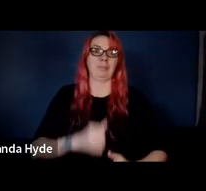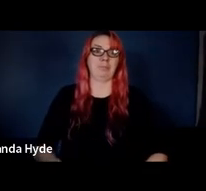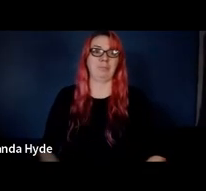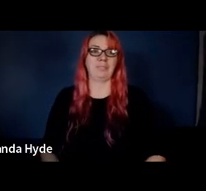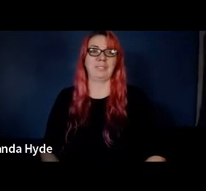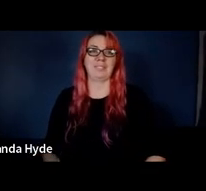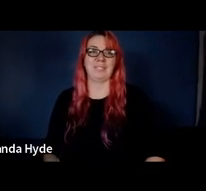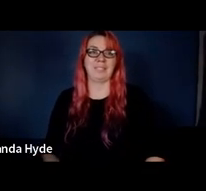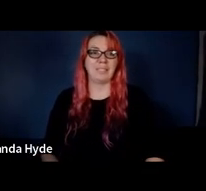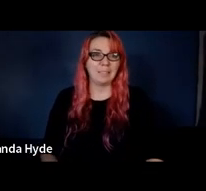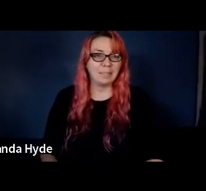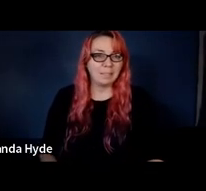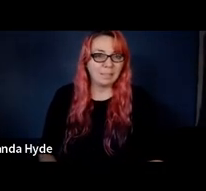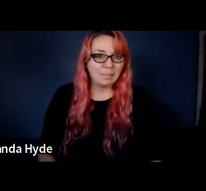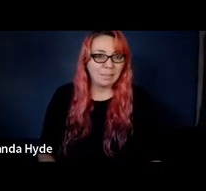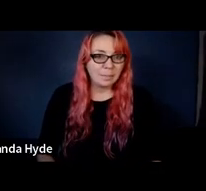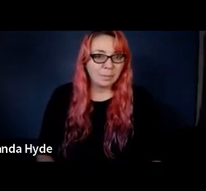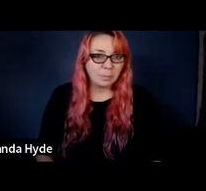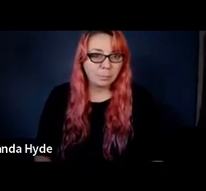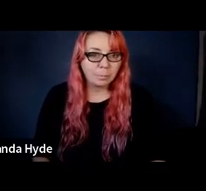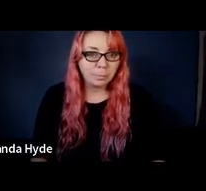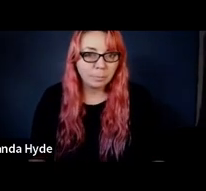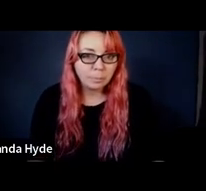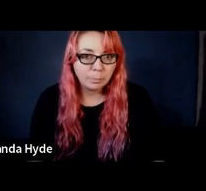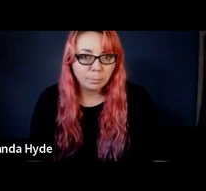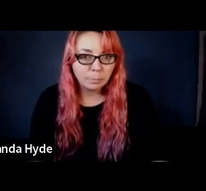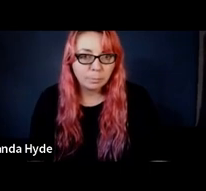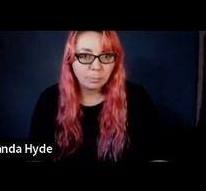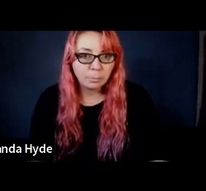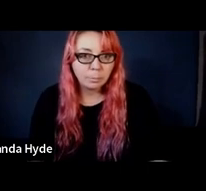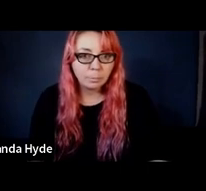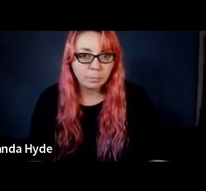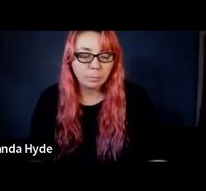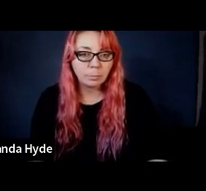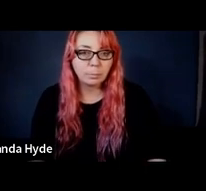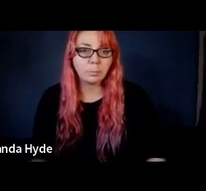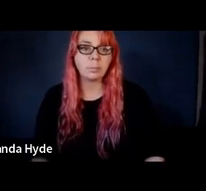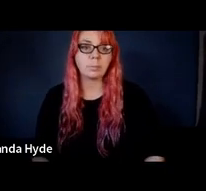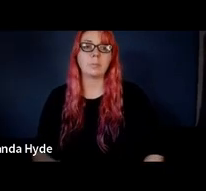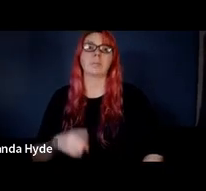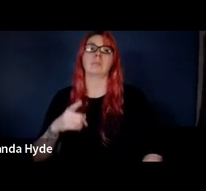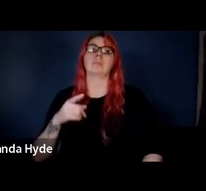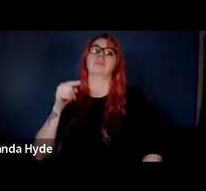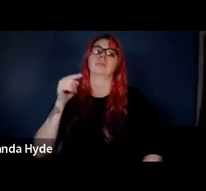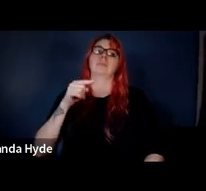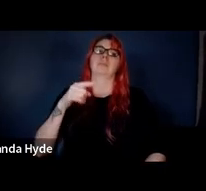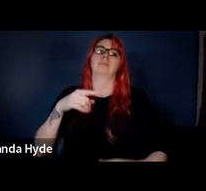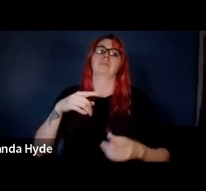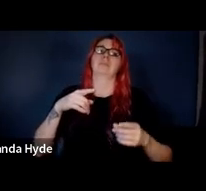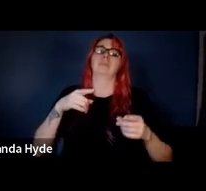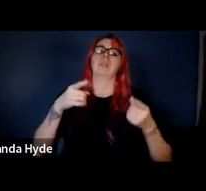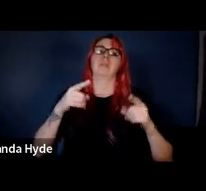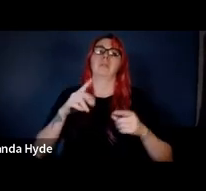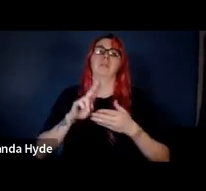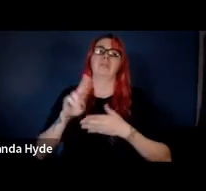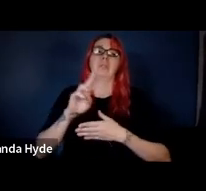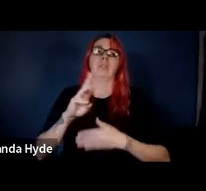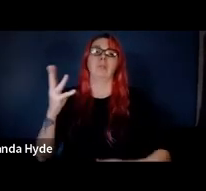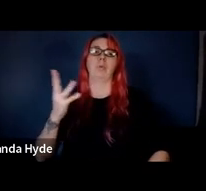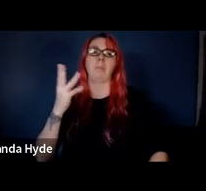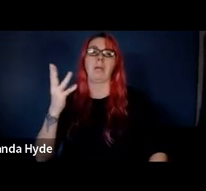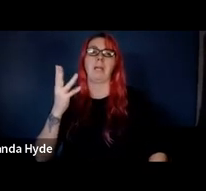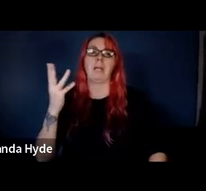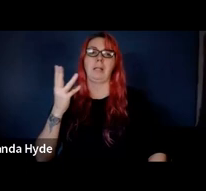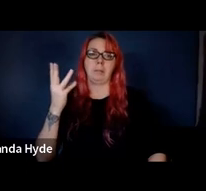originate. Professor Stephen Combe is a criminology professor at the University of Winnipeg who started the series along with colleagues outside criminology.